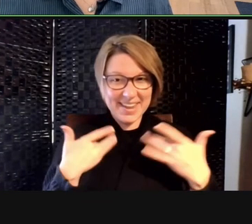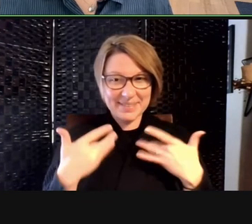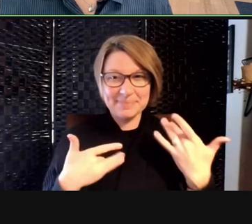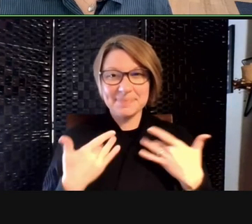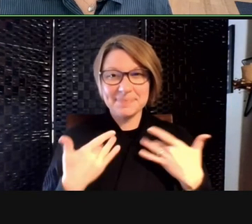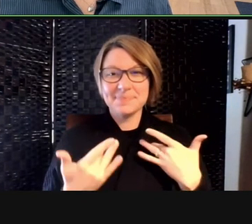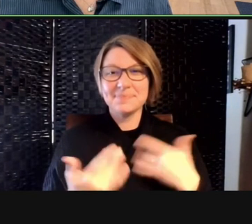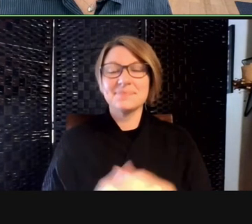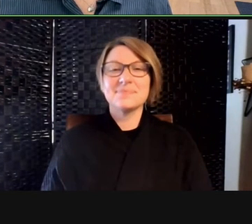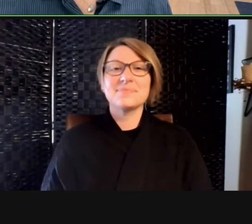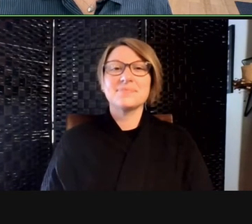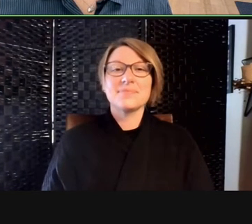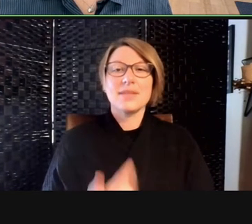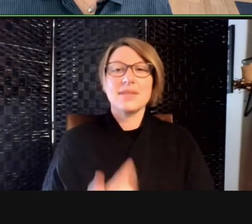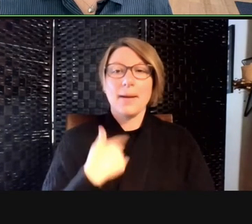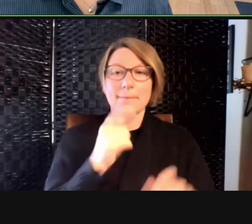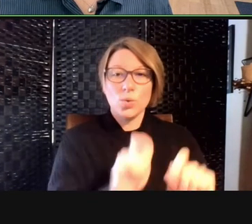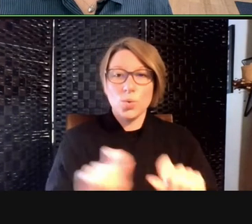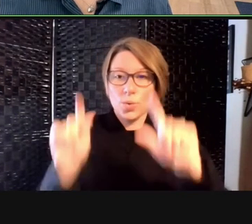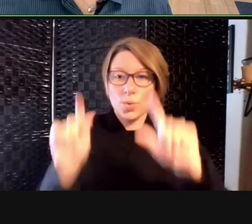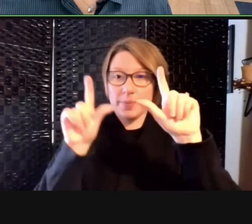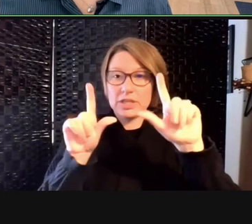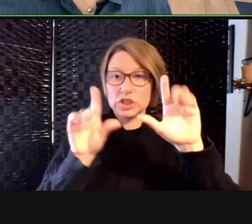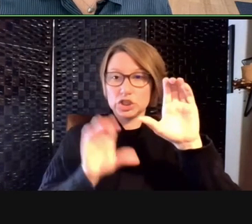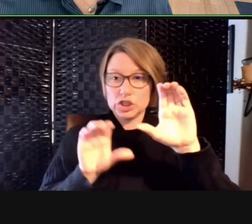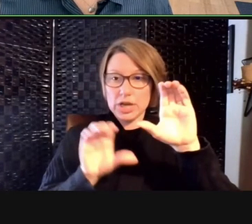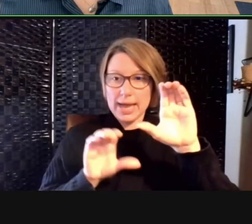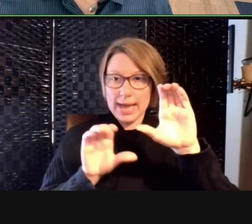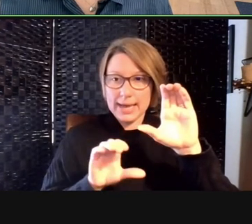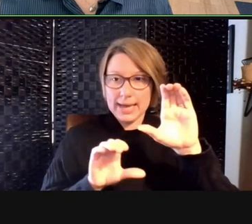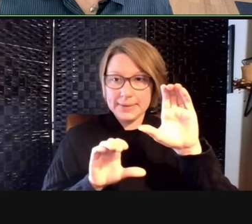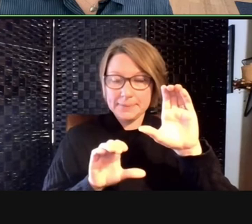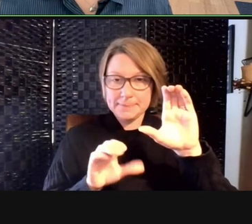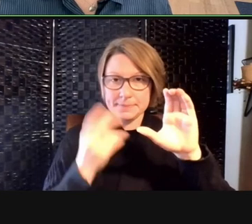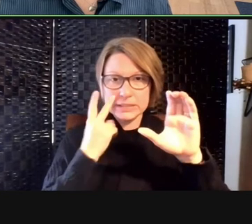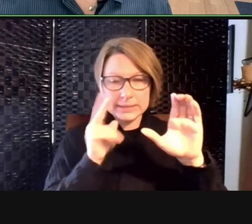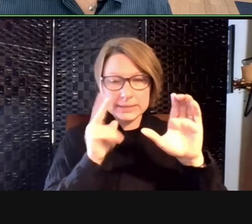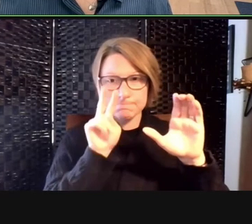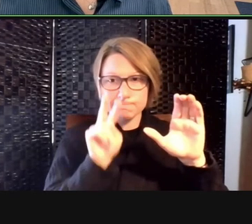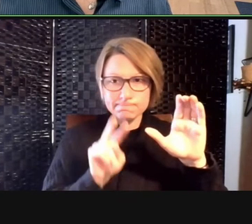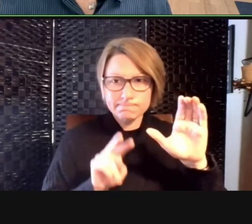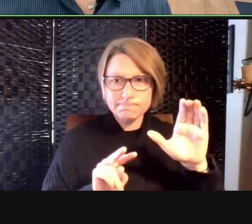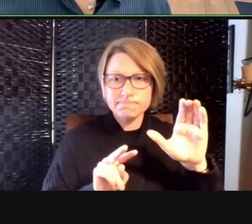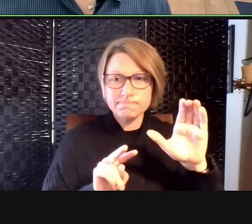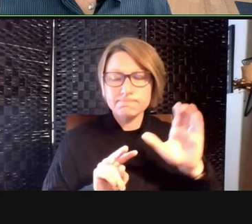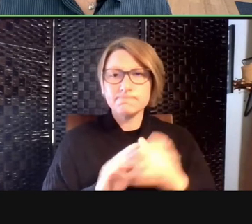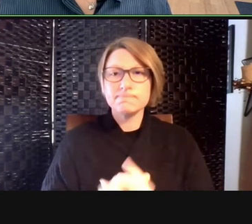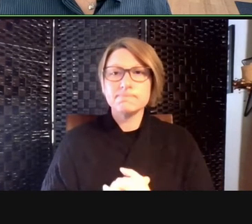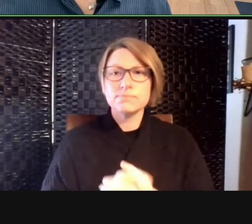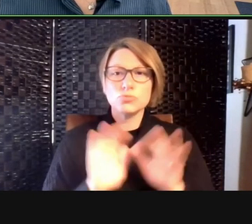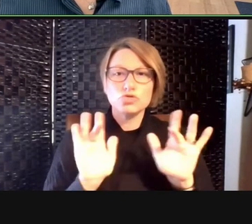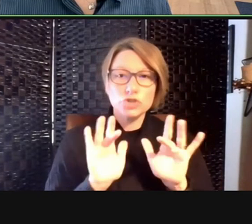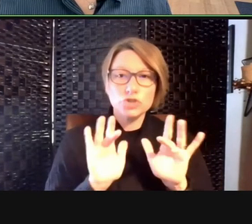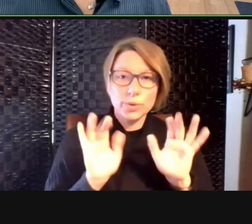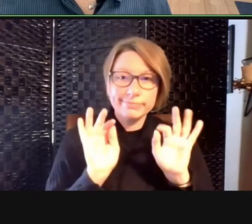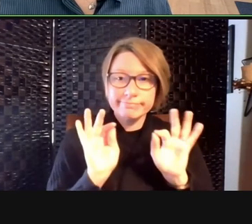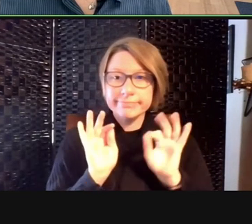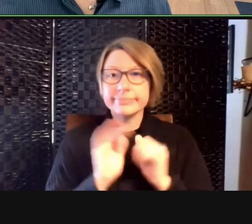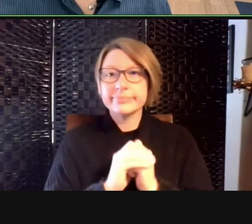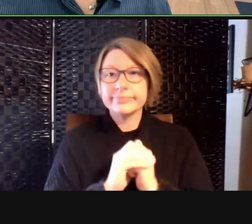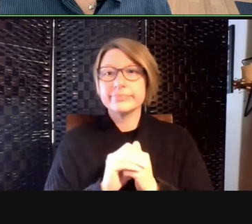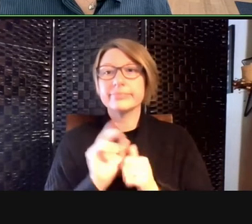going to open up the chat and move it over here and see. So let's see. It's being recorded. Thank you, David